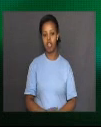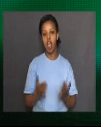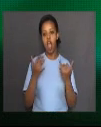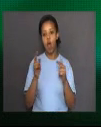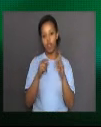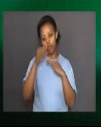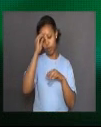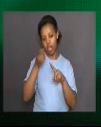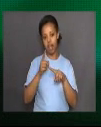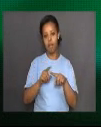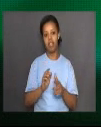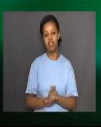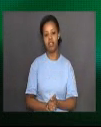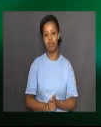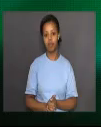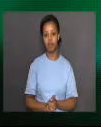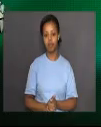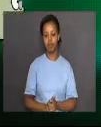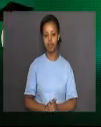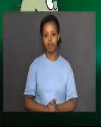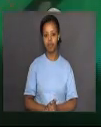Let's get back to our lesson.